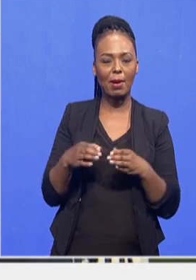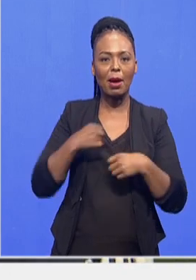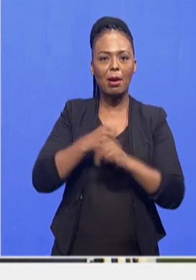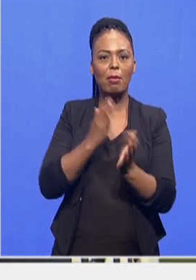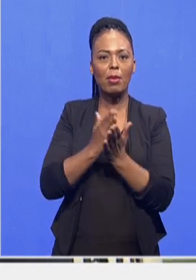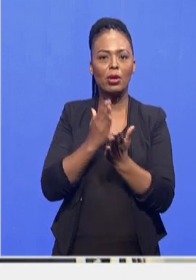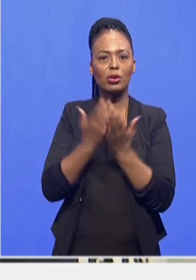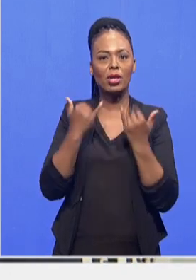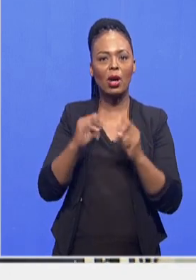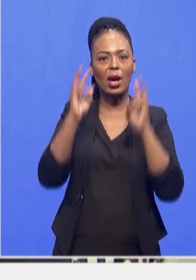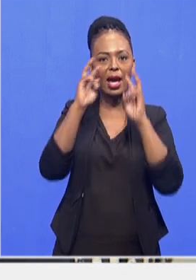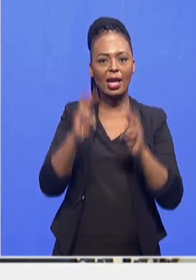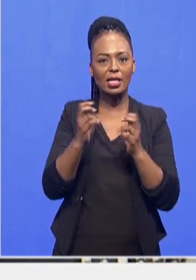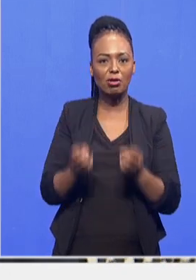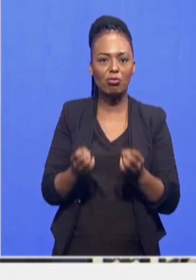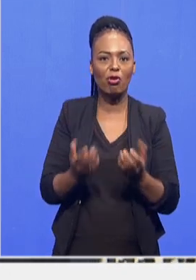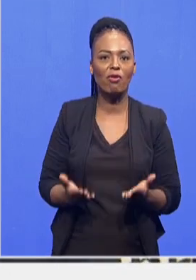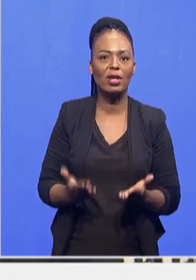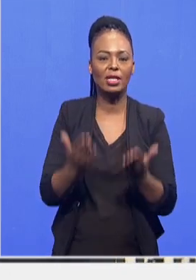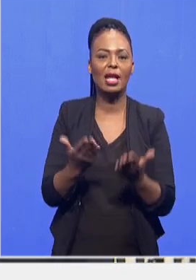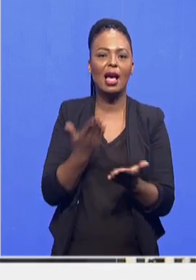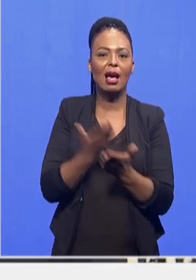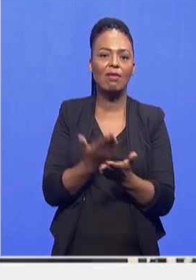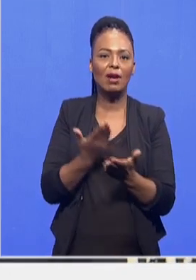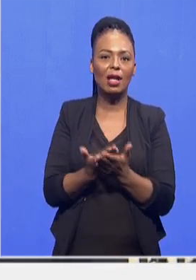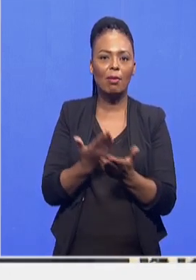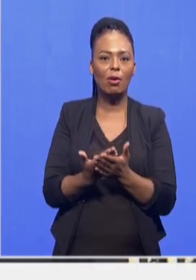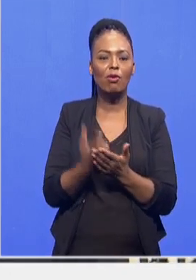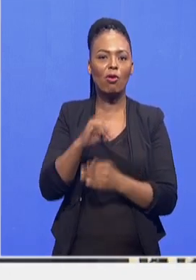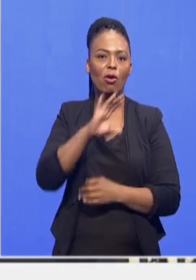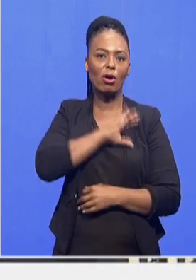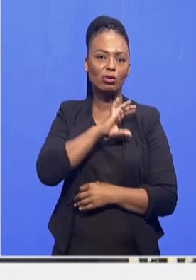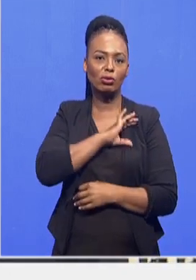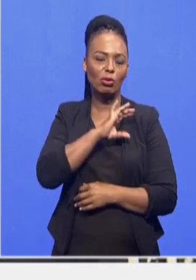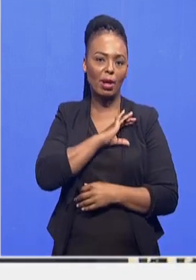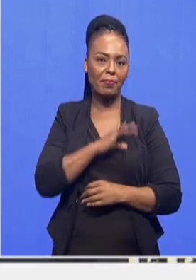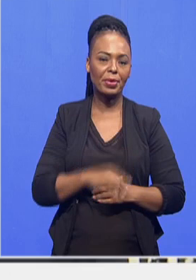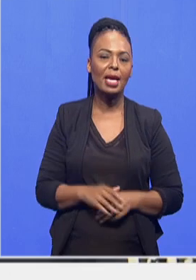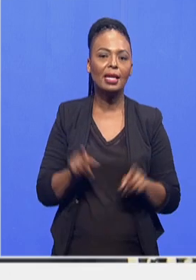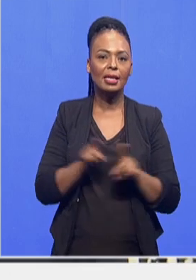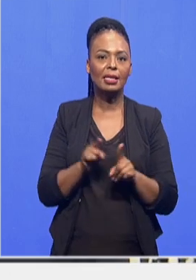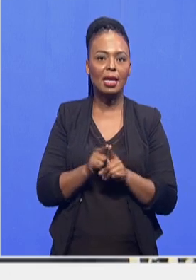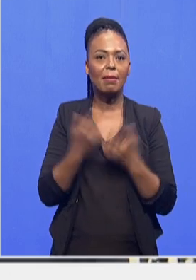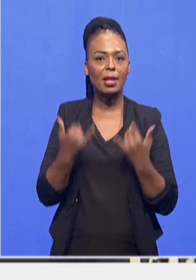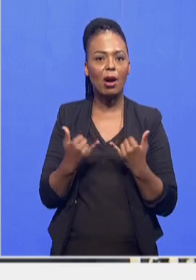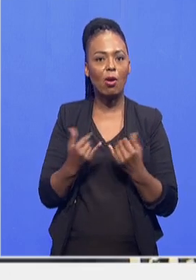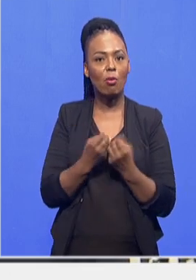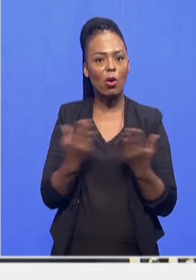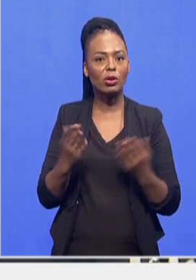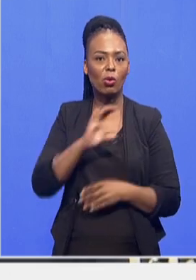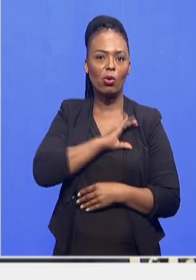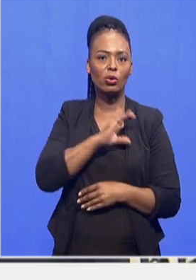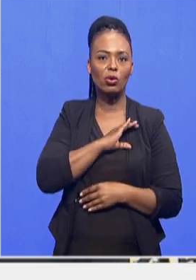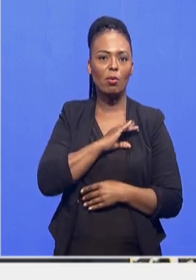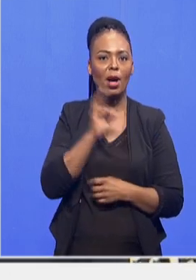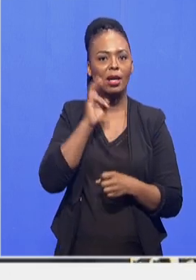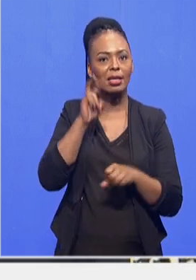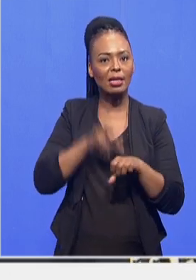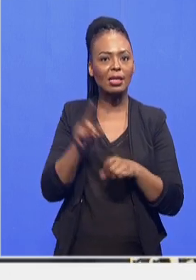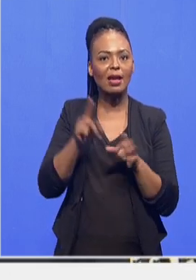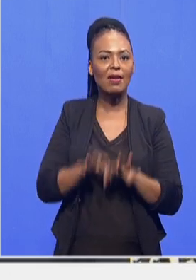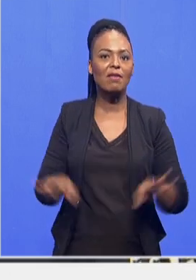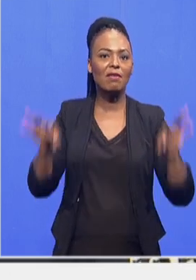terms of energy provision is available to the end consumer. And also to the end consumer, what they require is the value for money, because it's